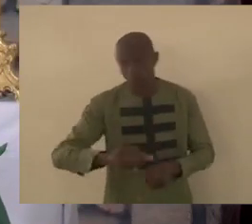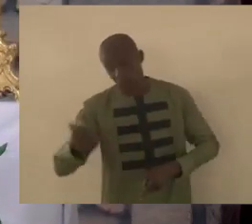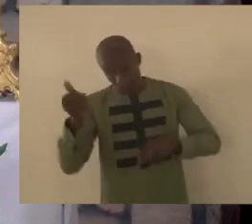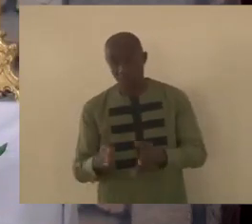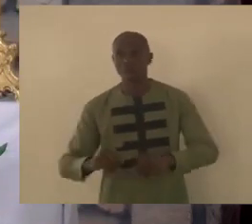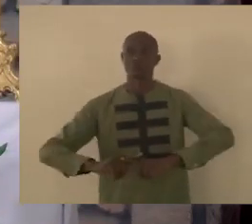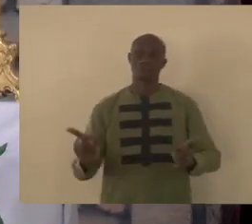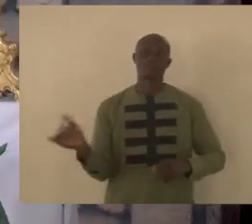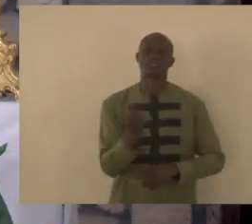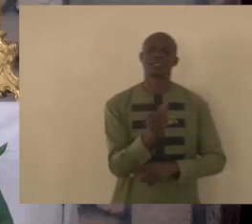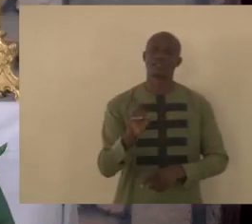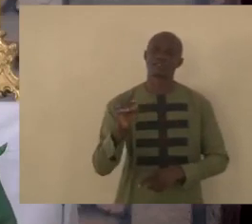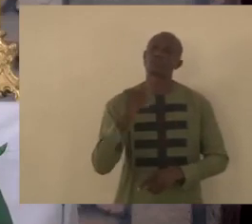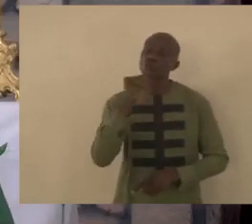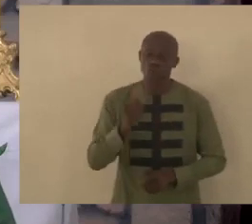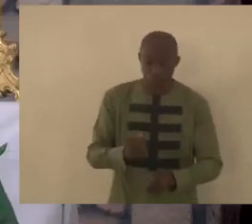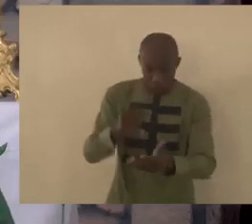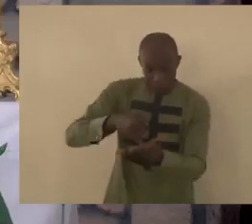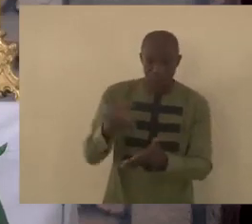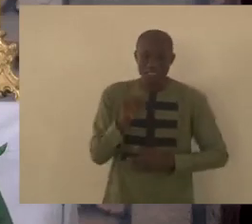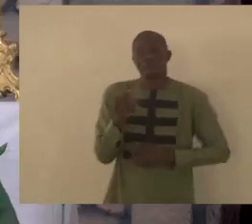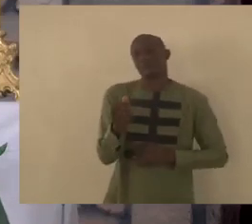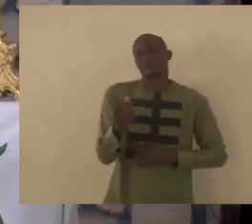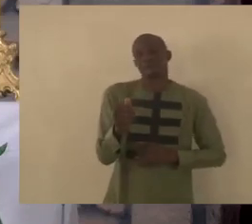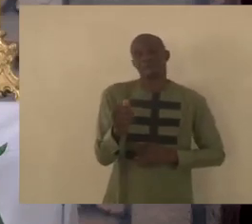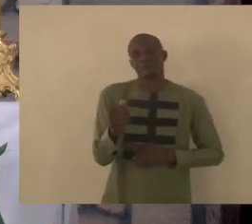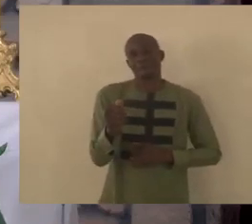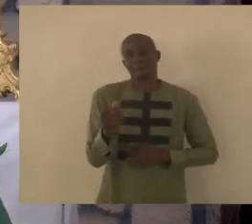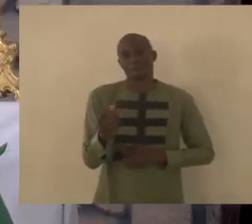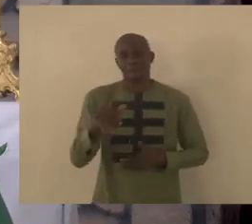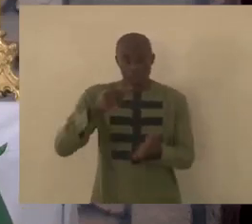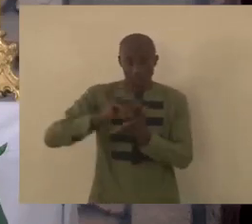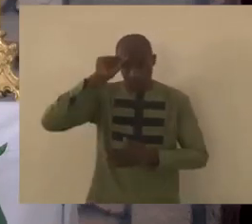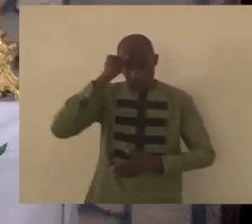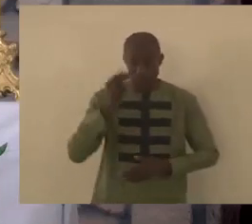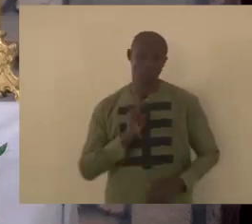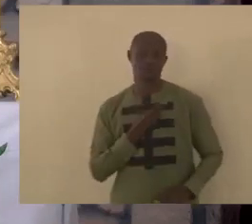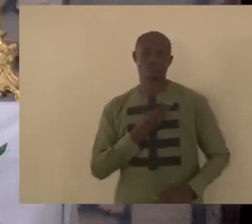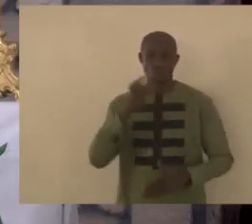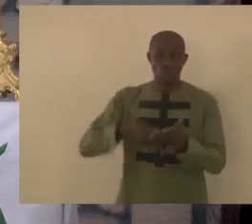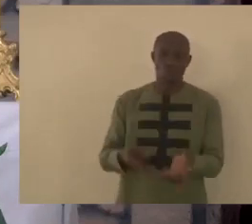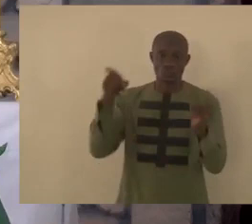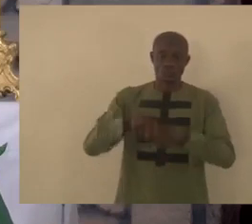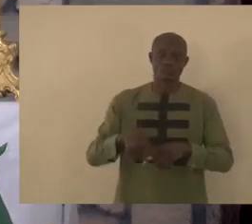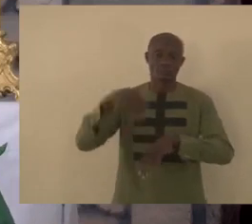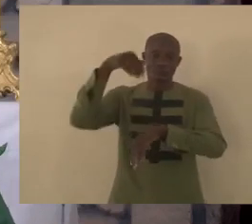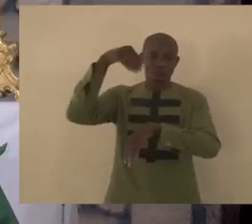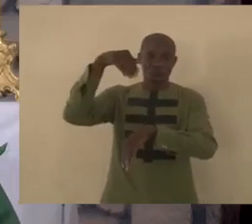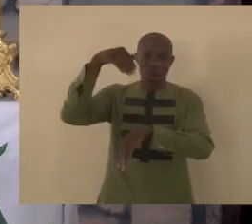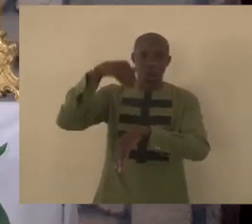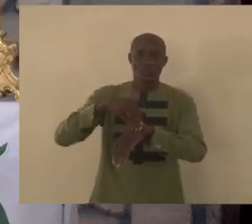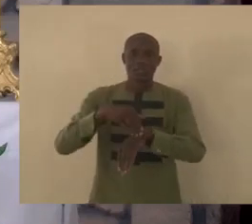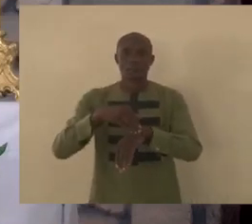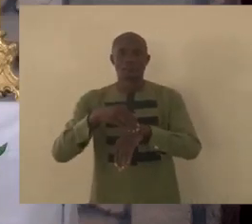to others, but they do not follow it themselves. Now, this reminds me what happens at